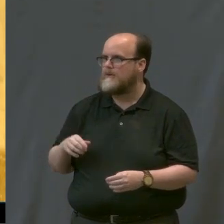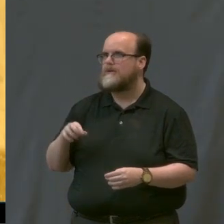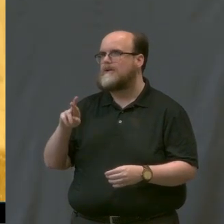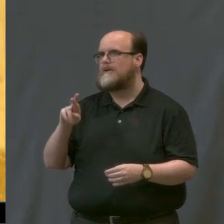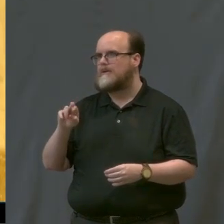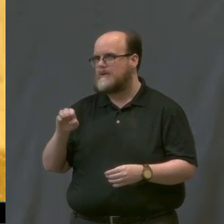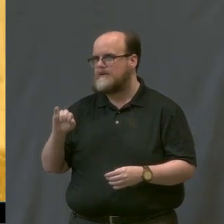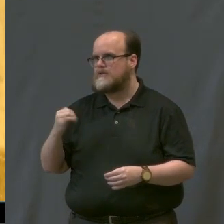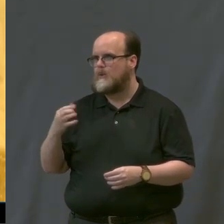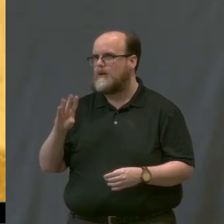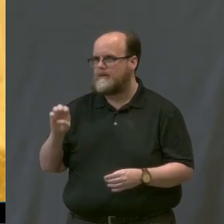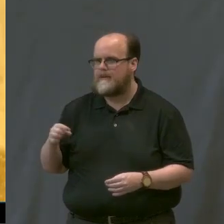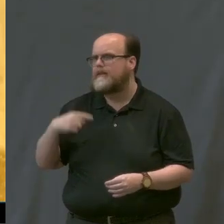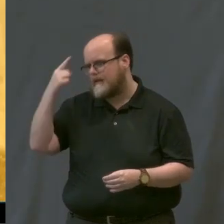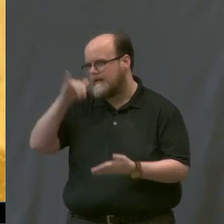Okay.